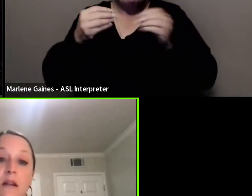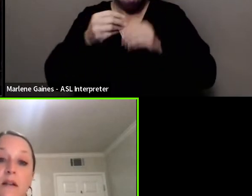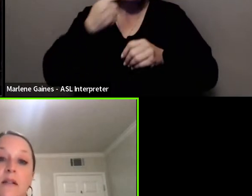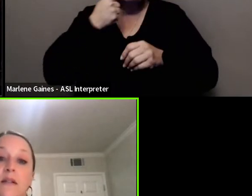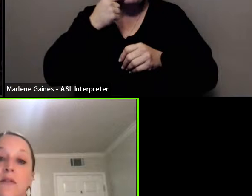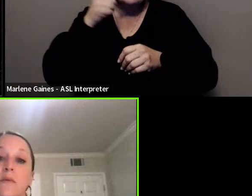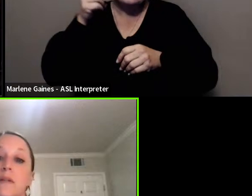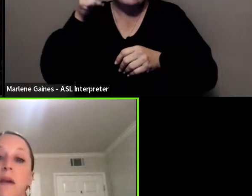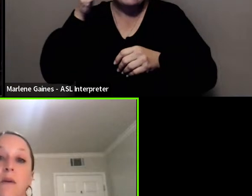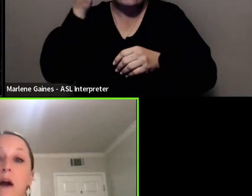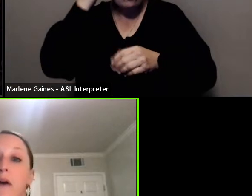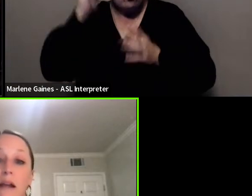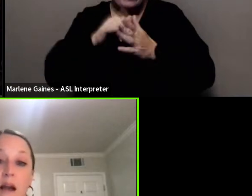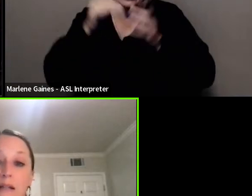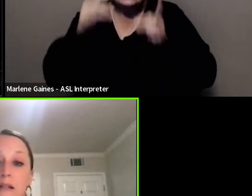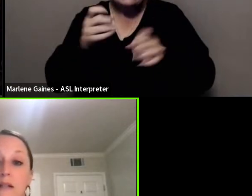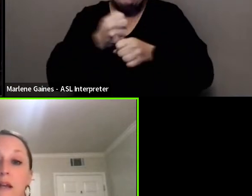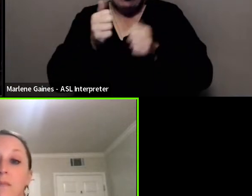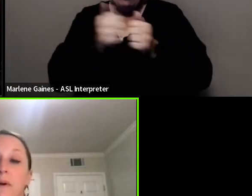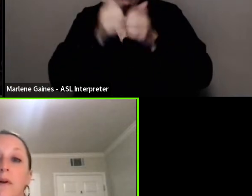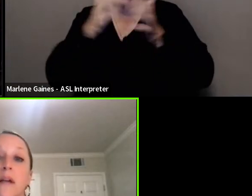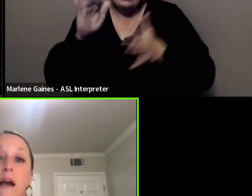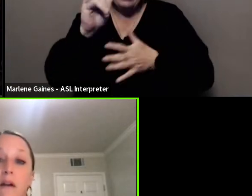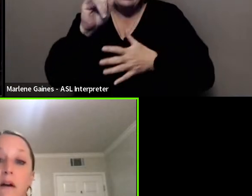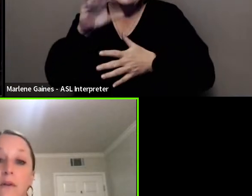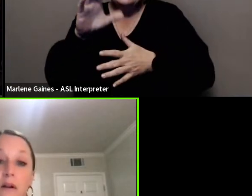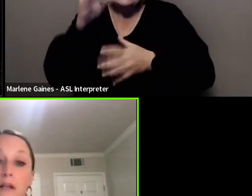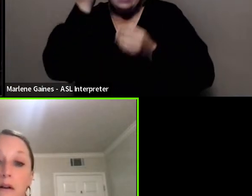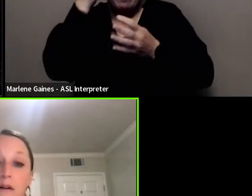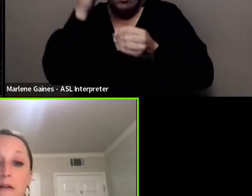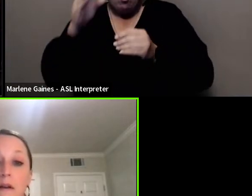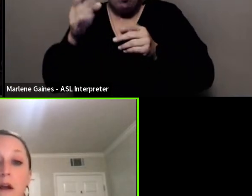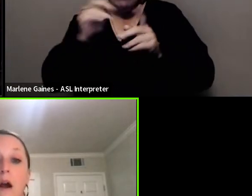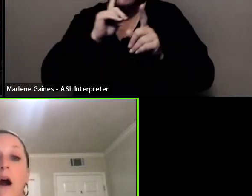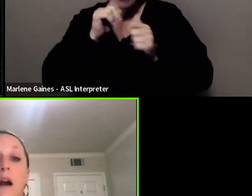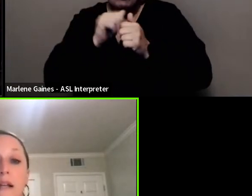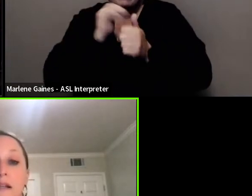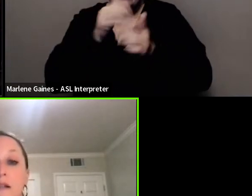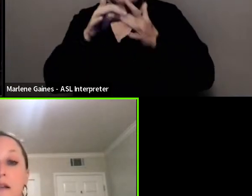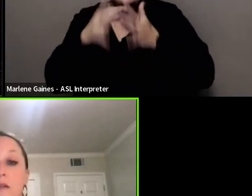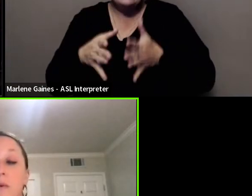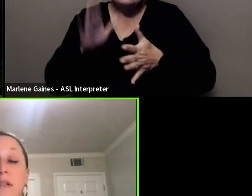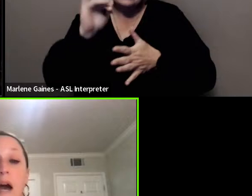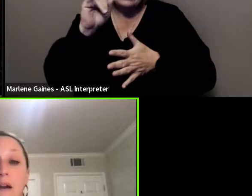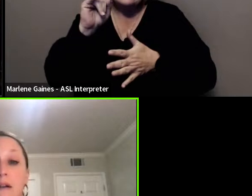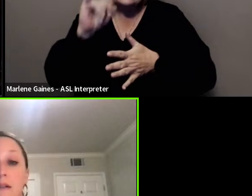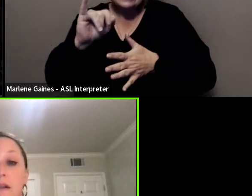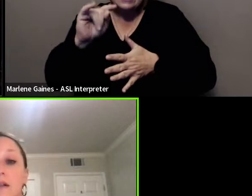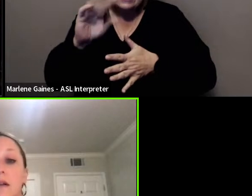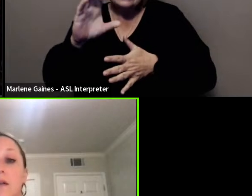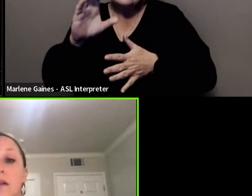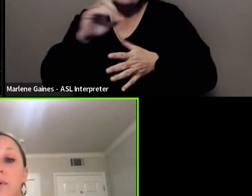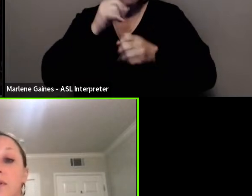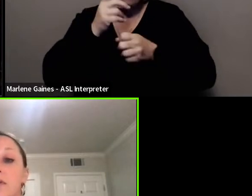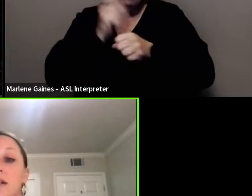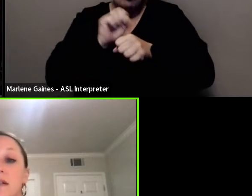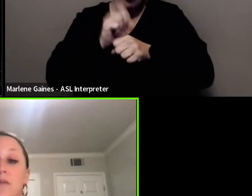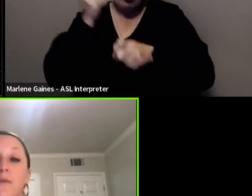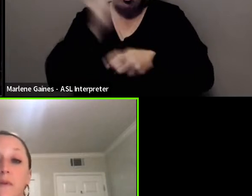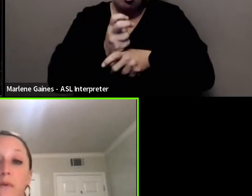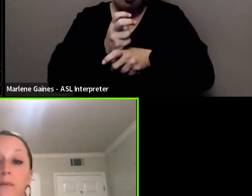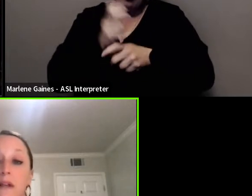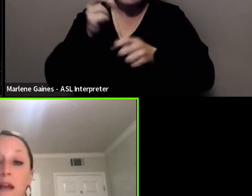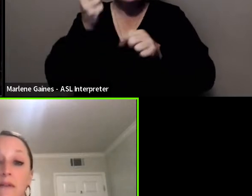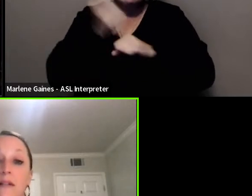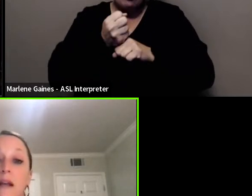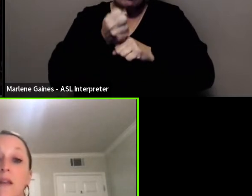disappointed to hear that the decision was made without any ITC input or dialogue with our leaders. Our ITCs worked tirelessly to support the transition